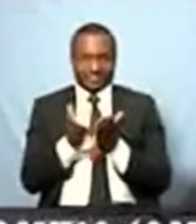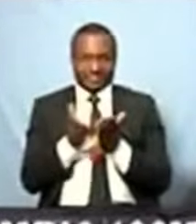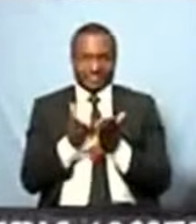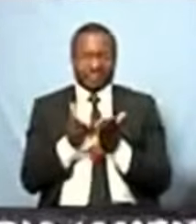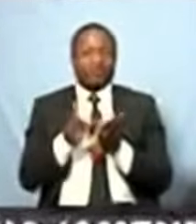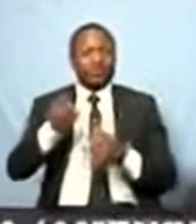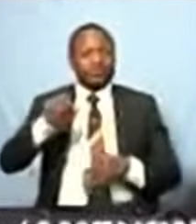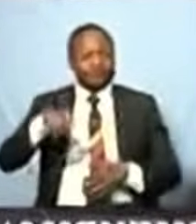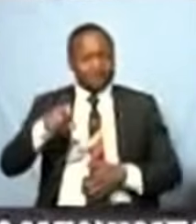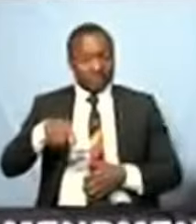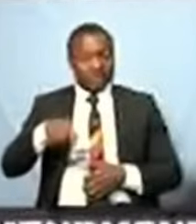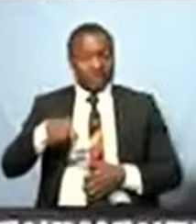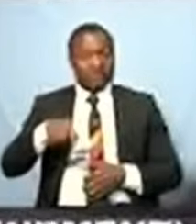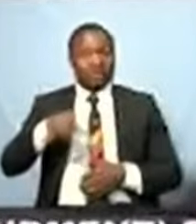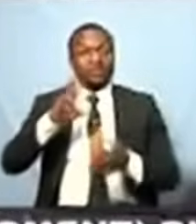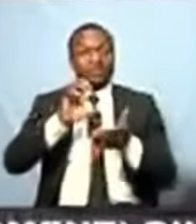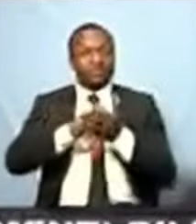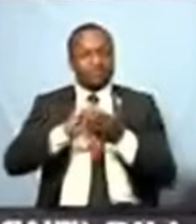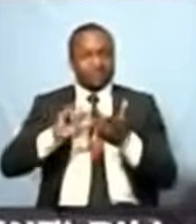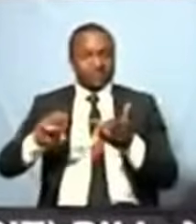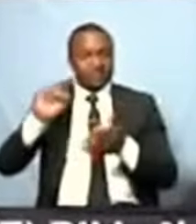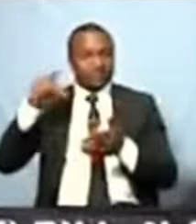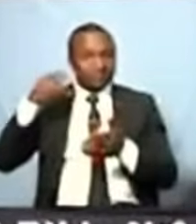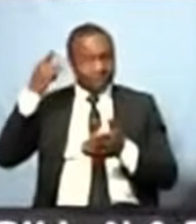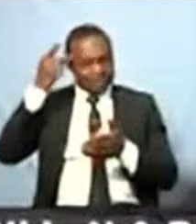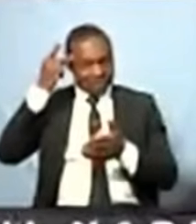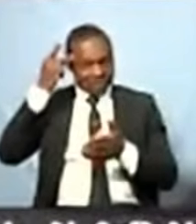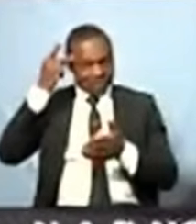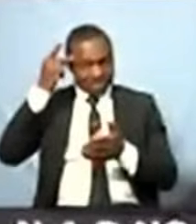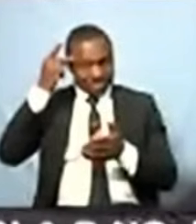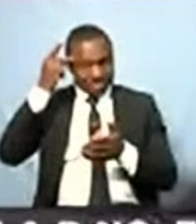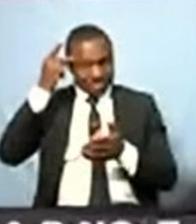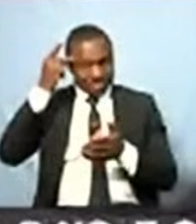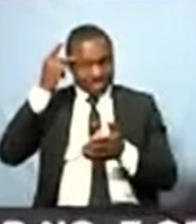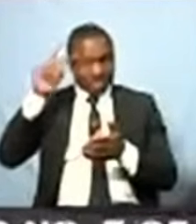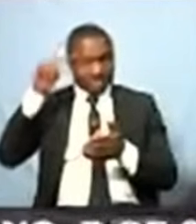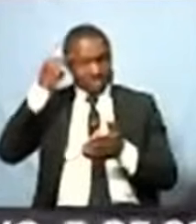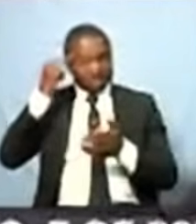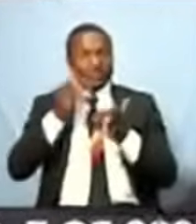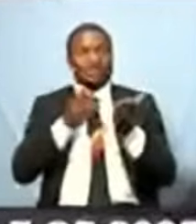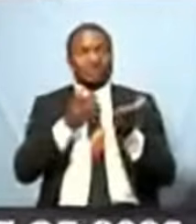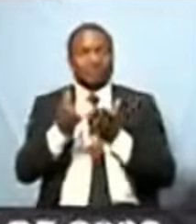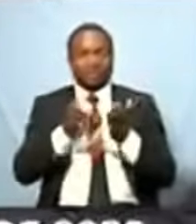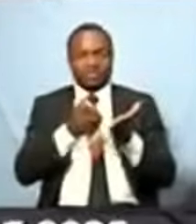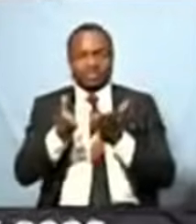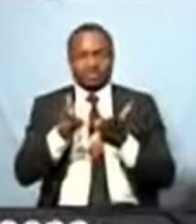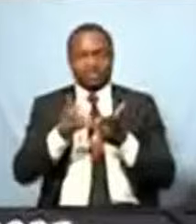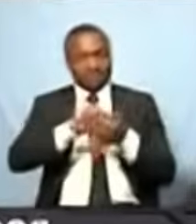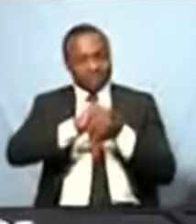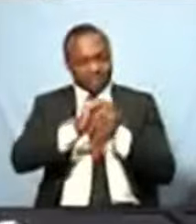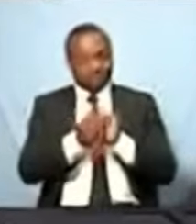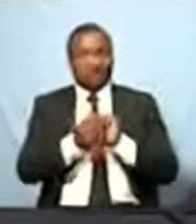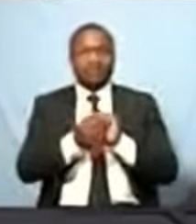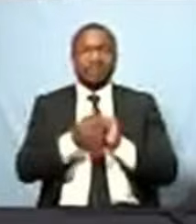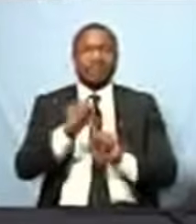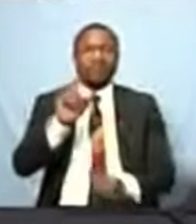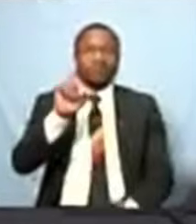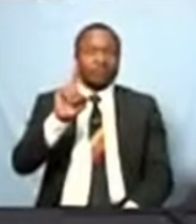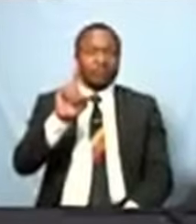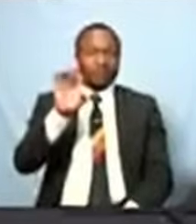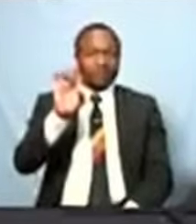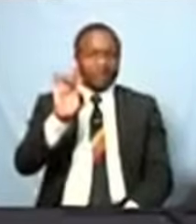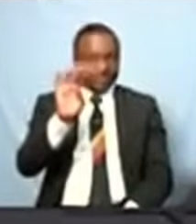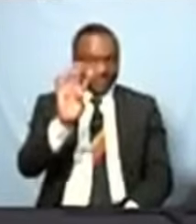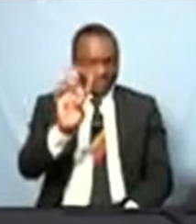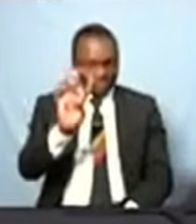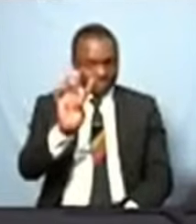We need to depoliticize the civil service, and the beginning point is to amend Article